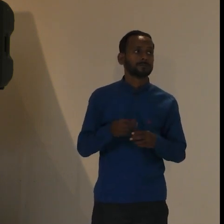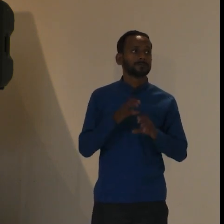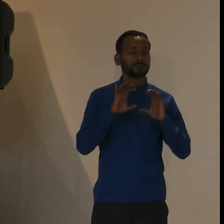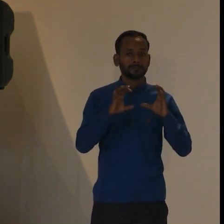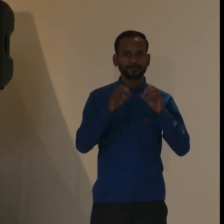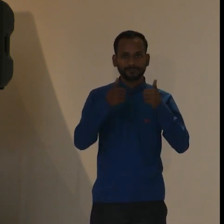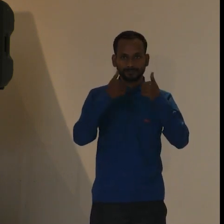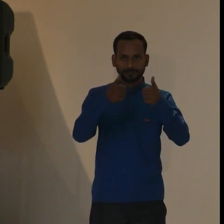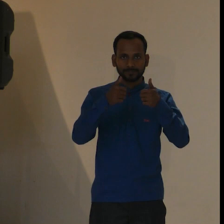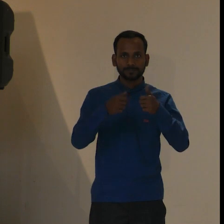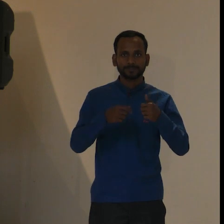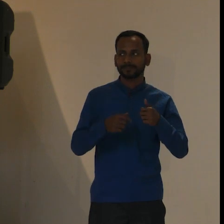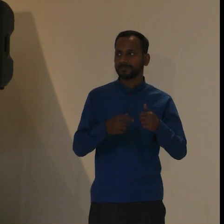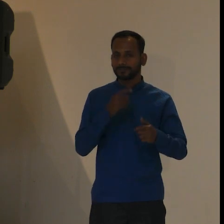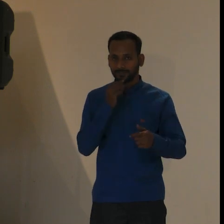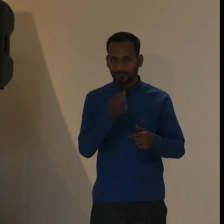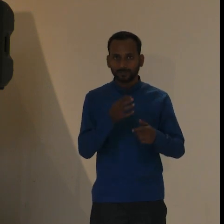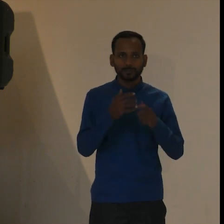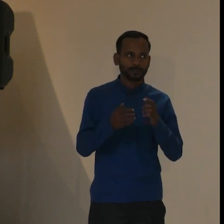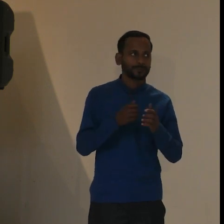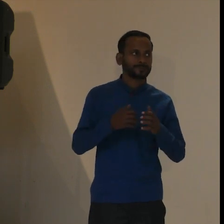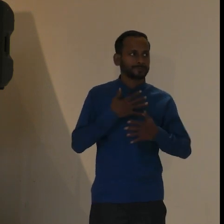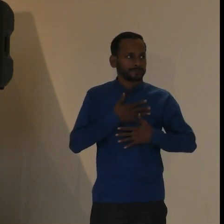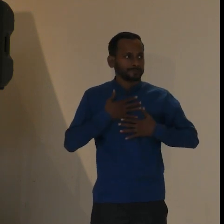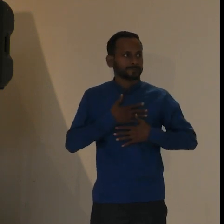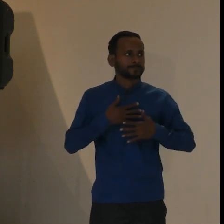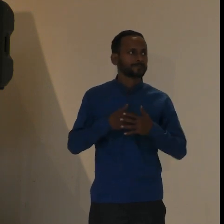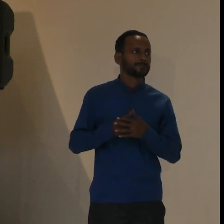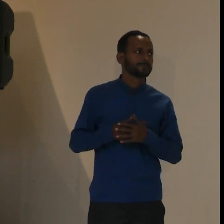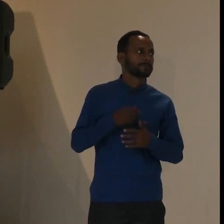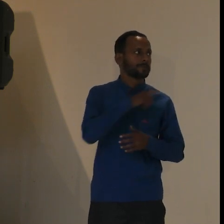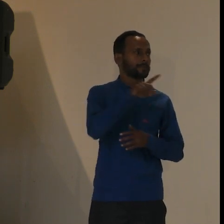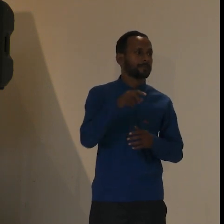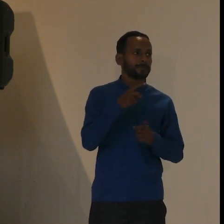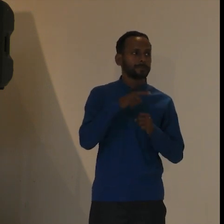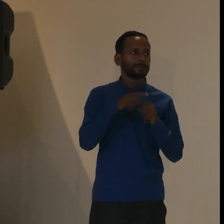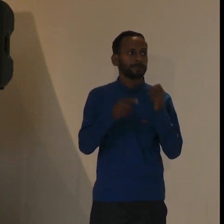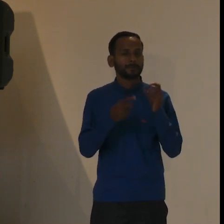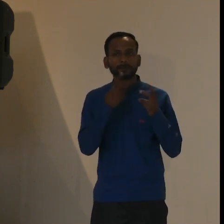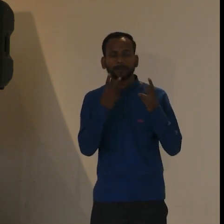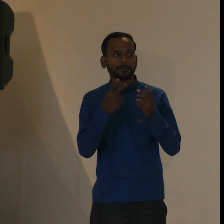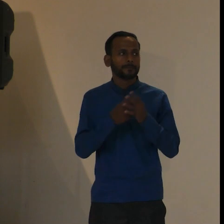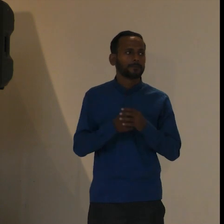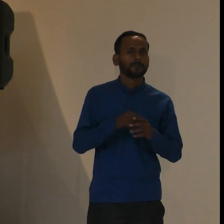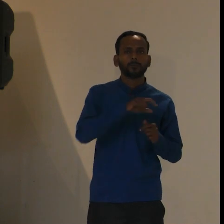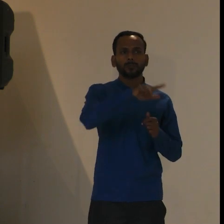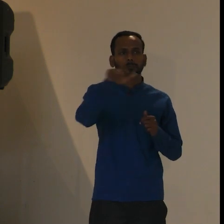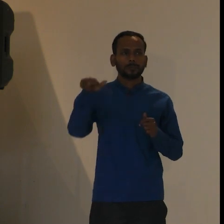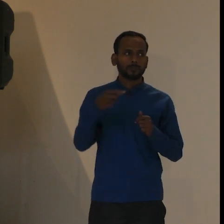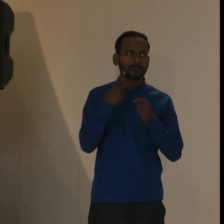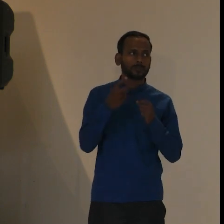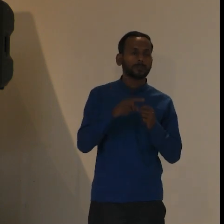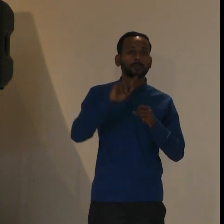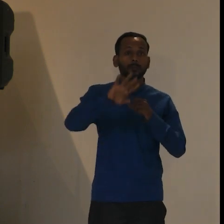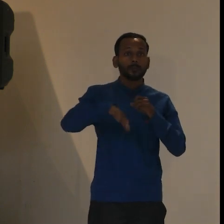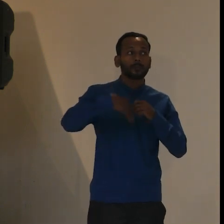through. I really enjoyed what you were saying. So actually, this is what we wanted to end with all of you all as well, because we all have a future